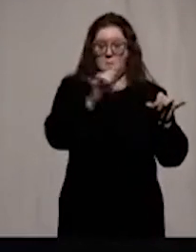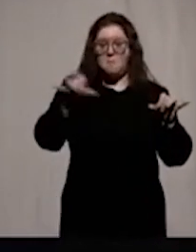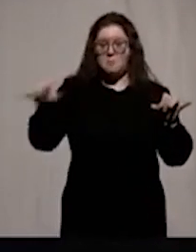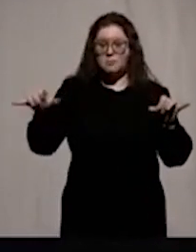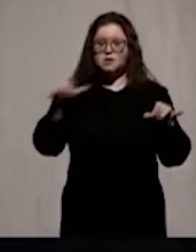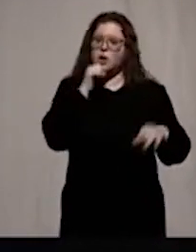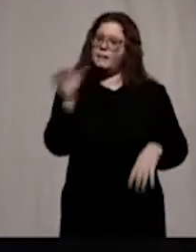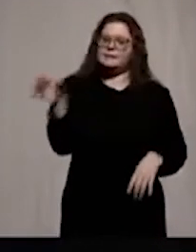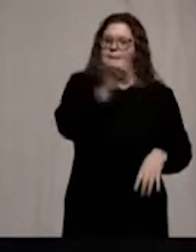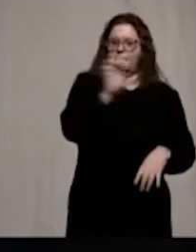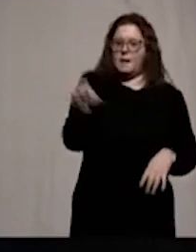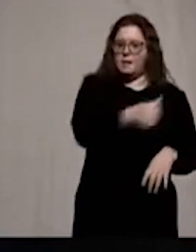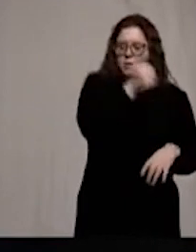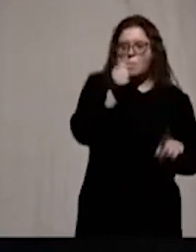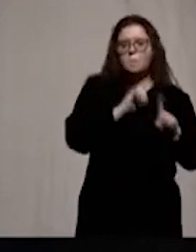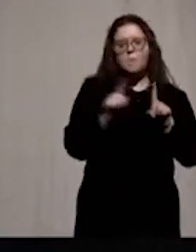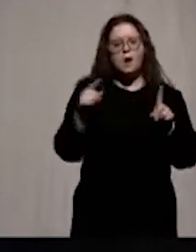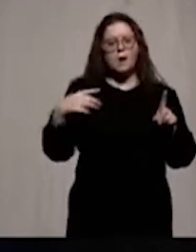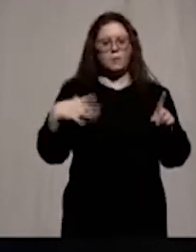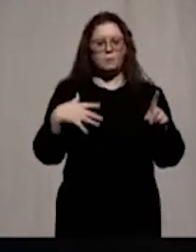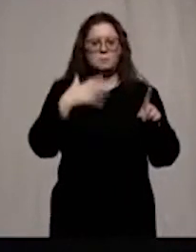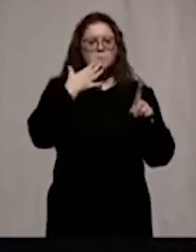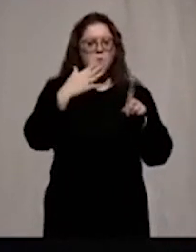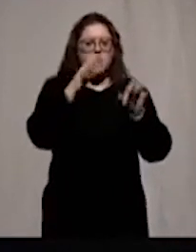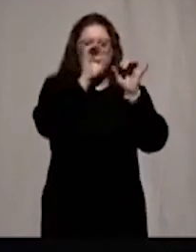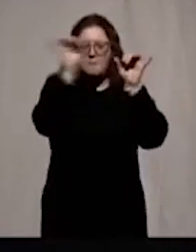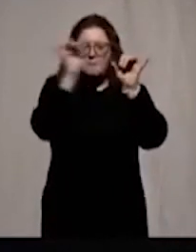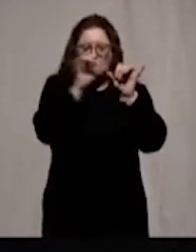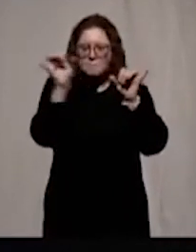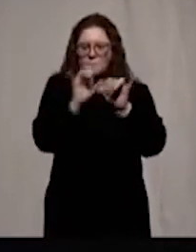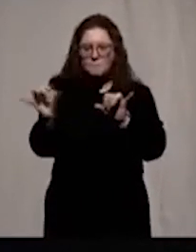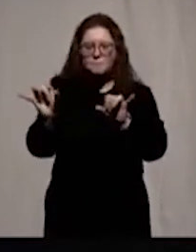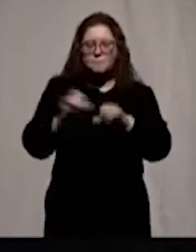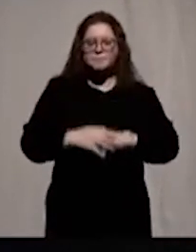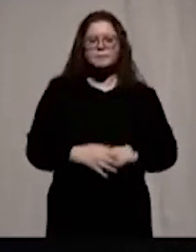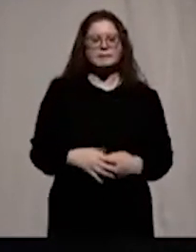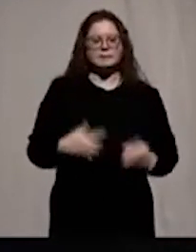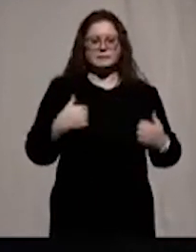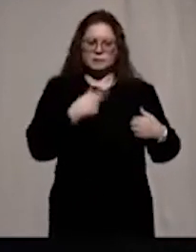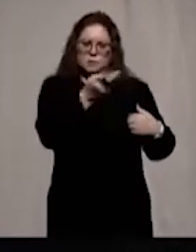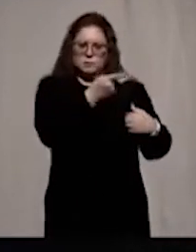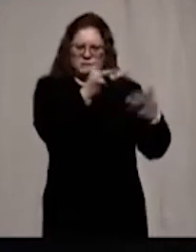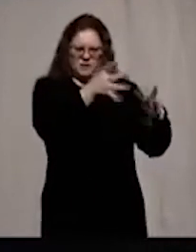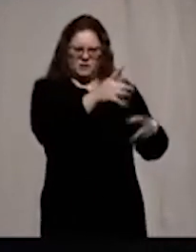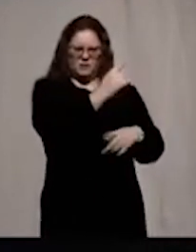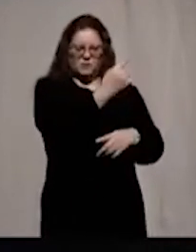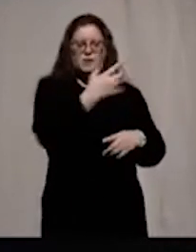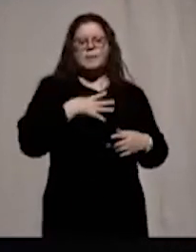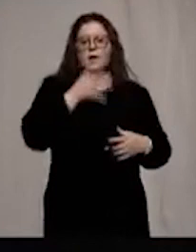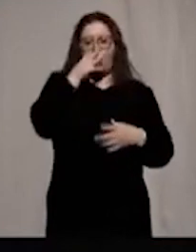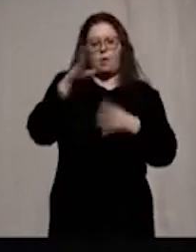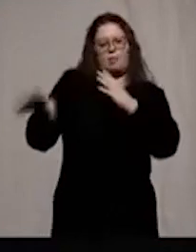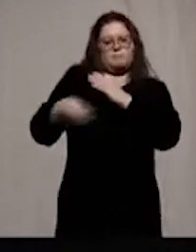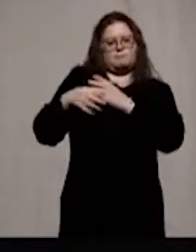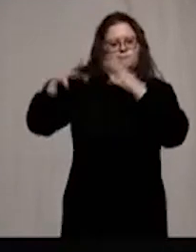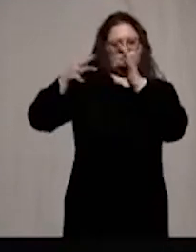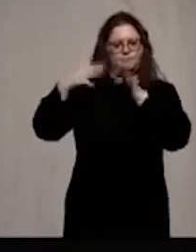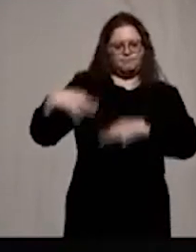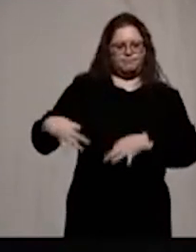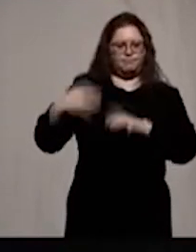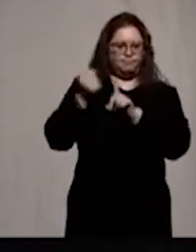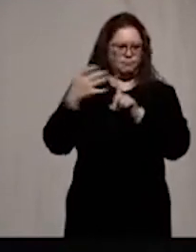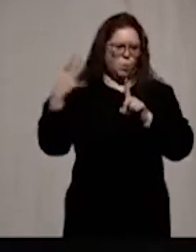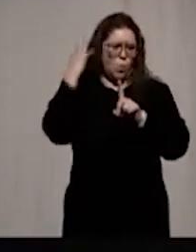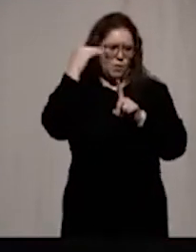But actually, I'll expand on that when these guys are finished too, because there's a reason that I wanted you guys to do this. And this